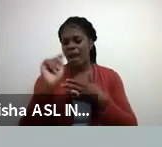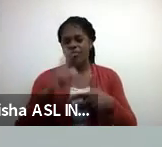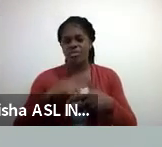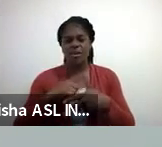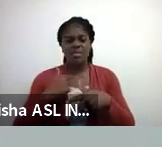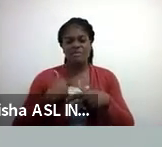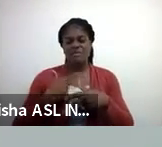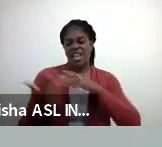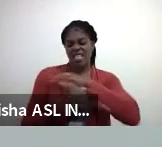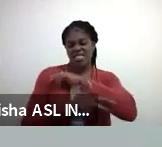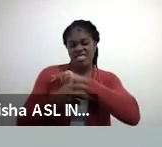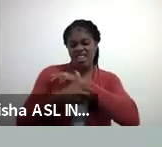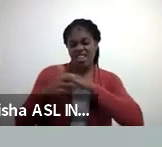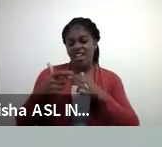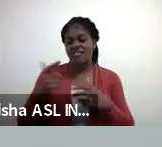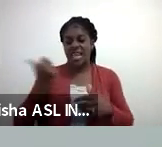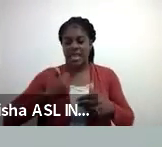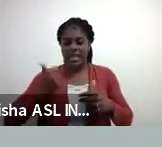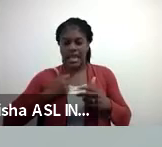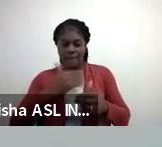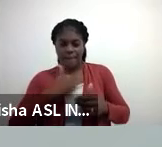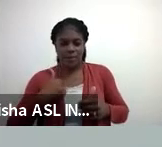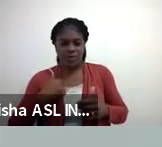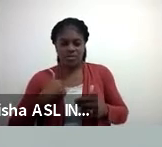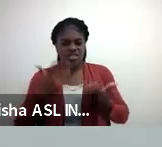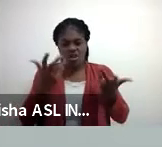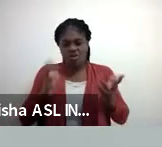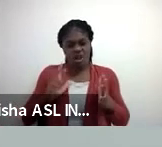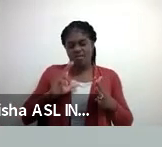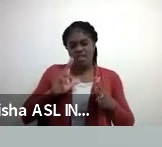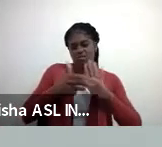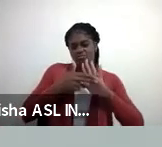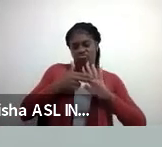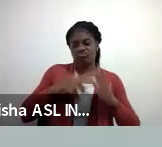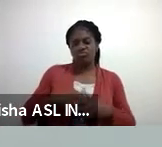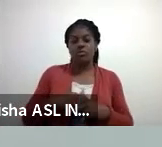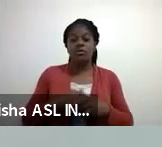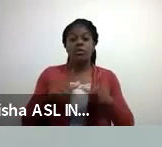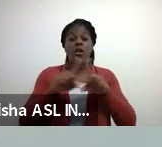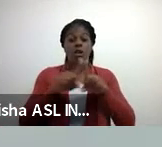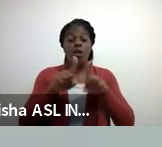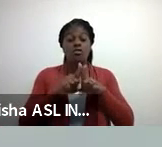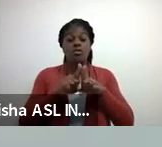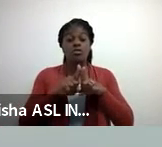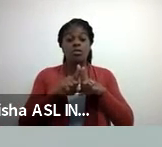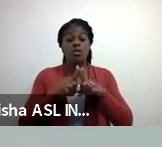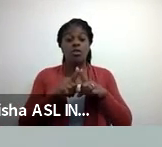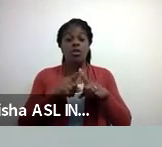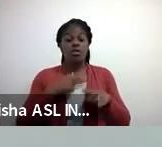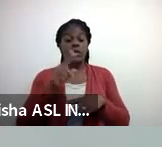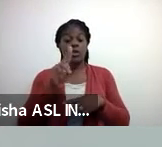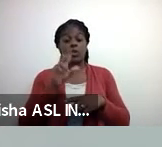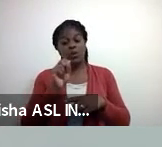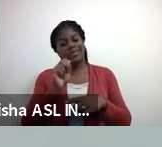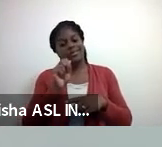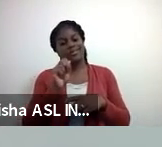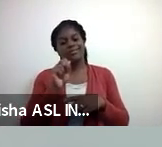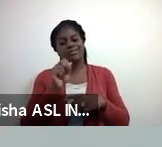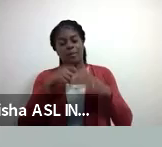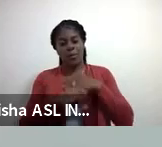and gang members, etc. It also happens when more acculturated or US-born Latinos